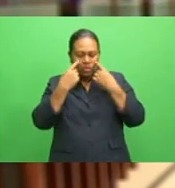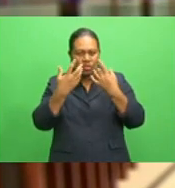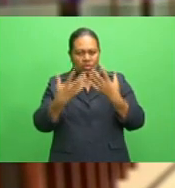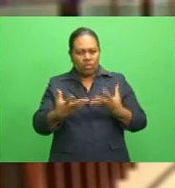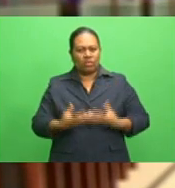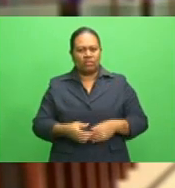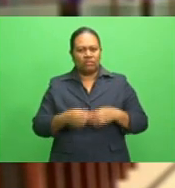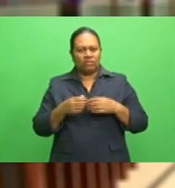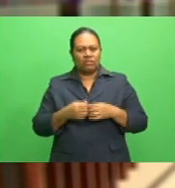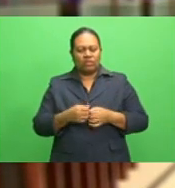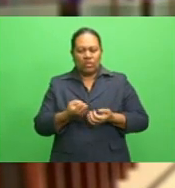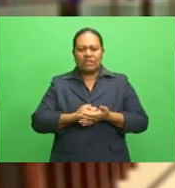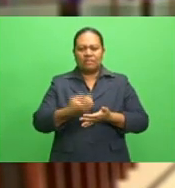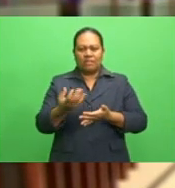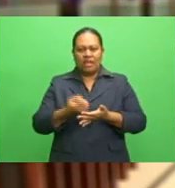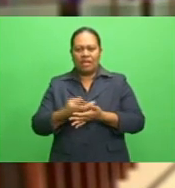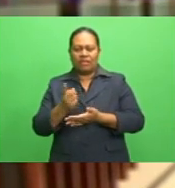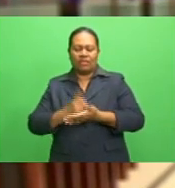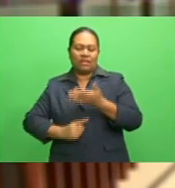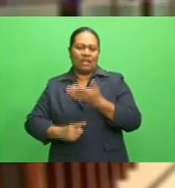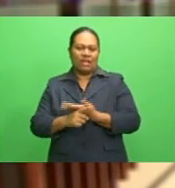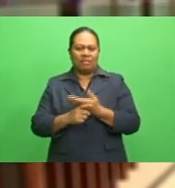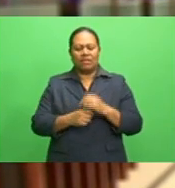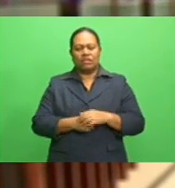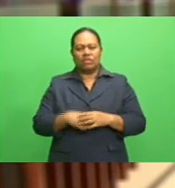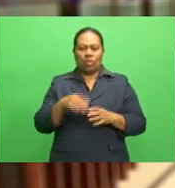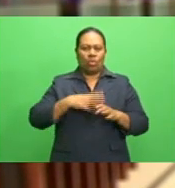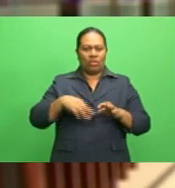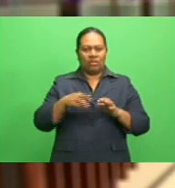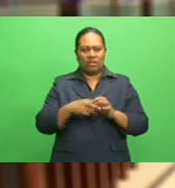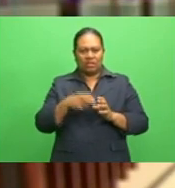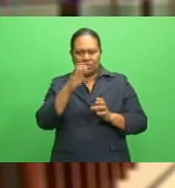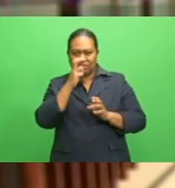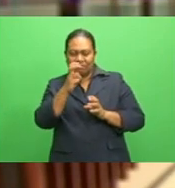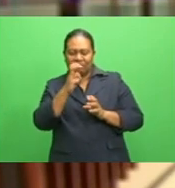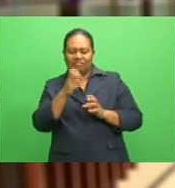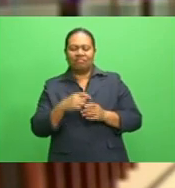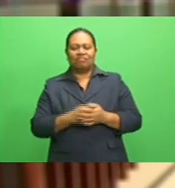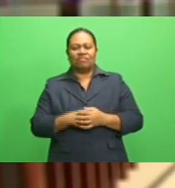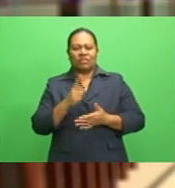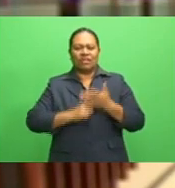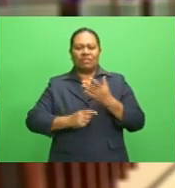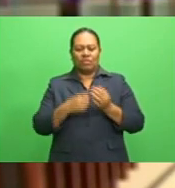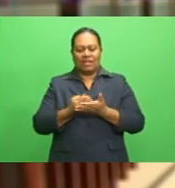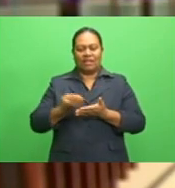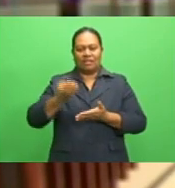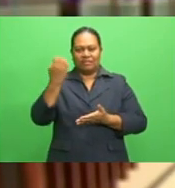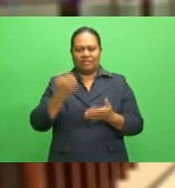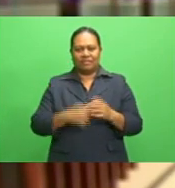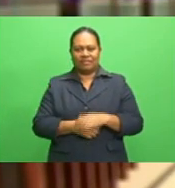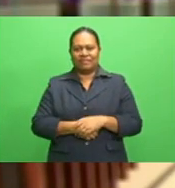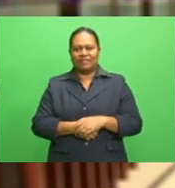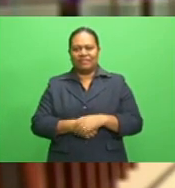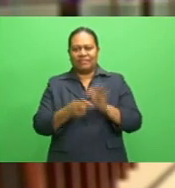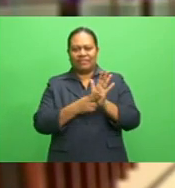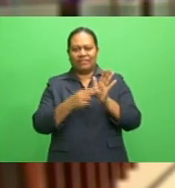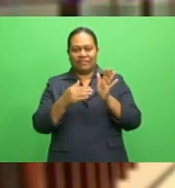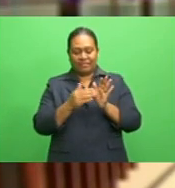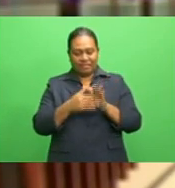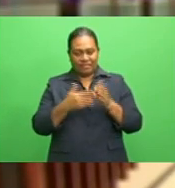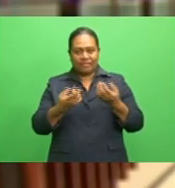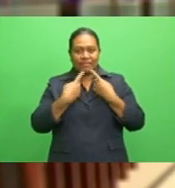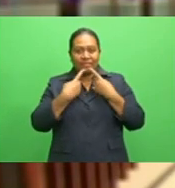in spending before the latest round of social restrictions took some steam out of the economy. New Zealand will be announcing